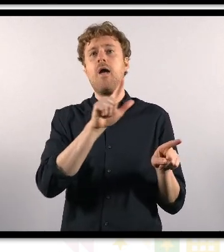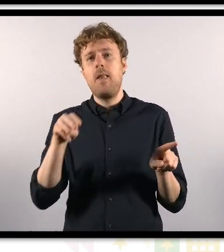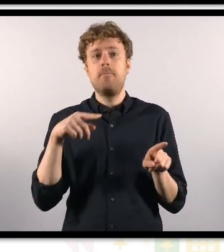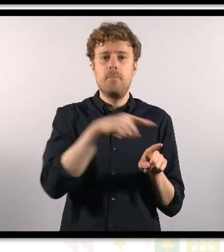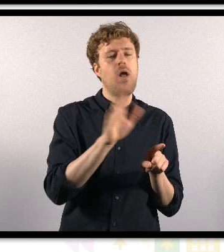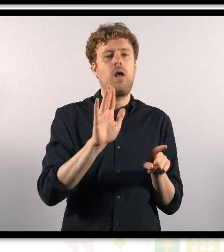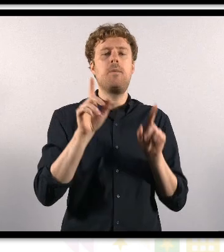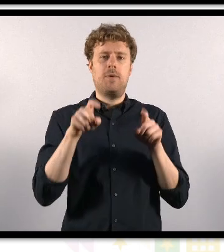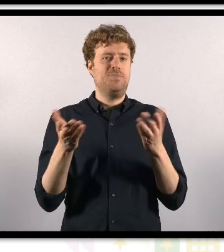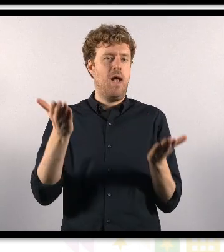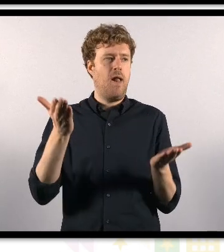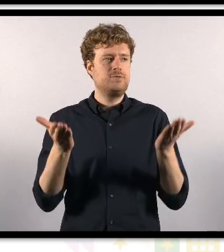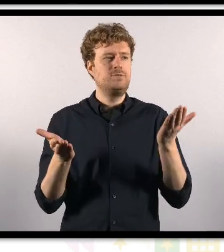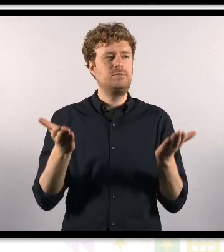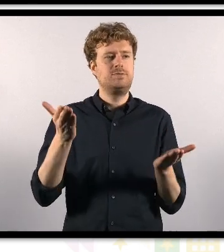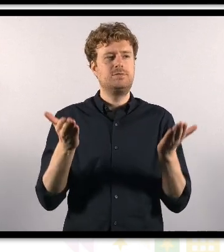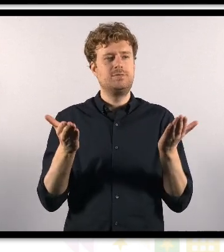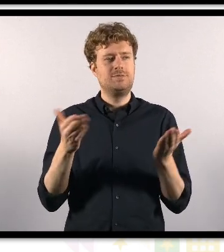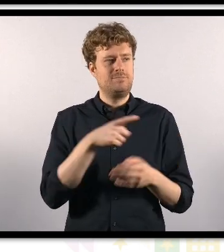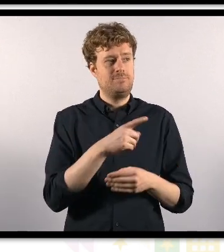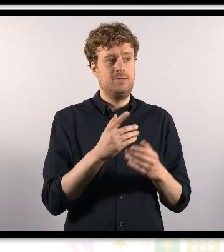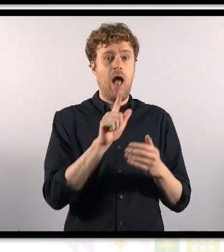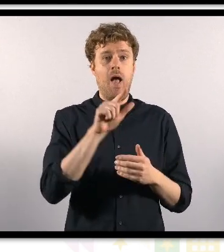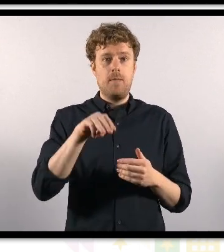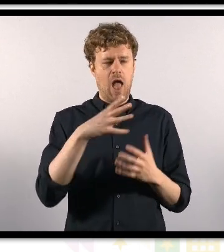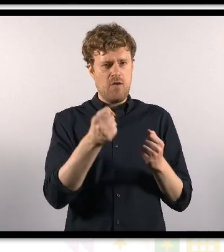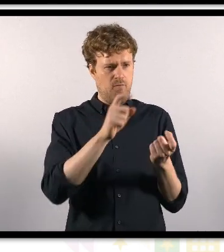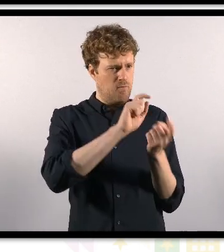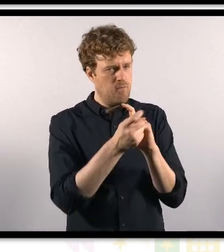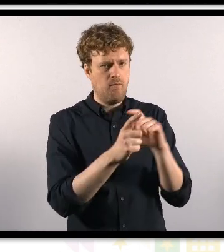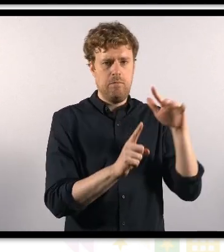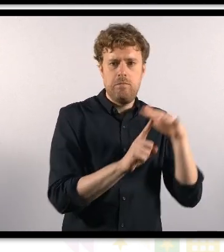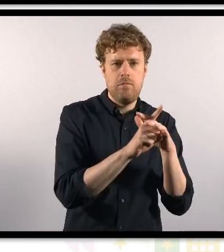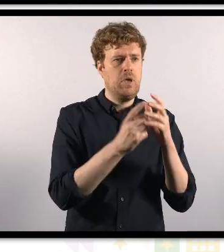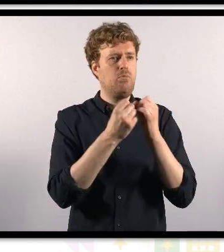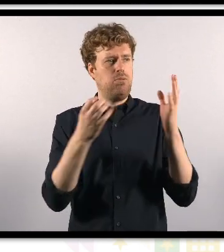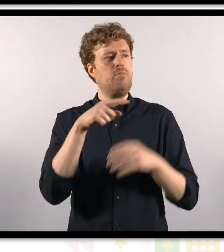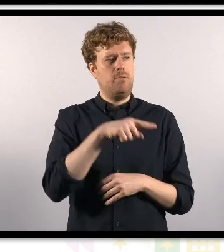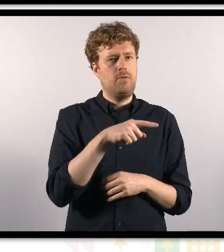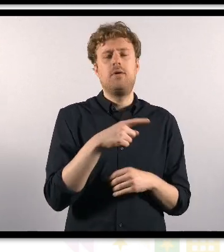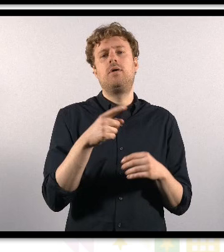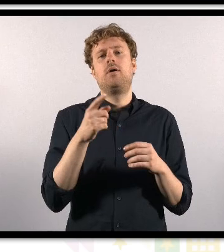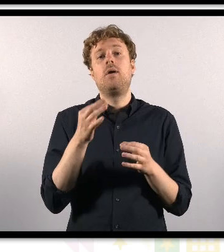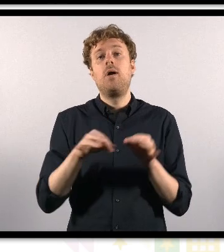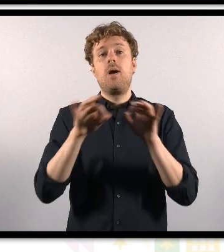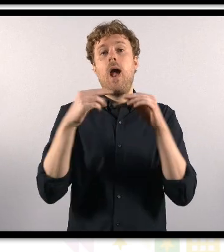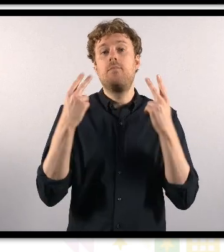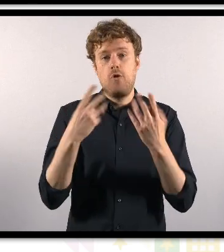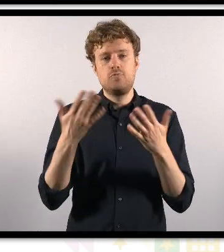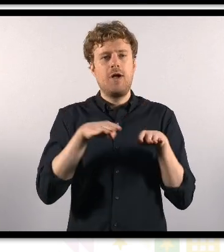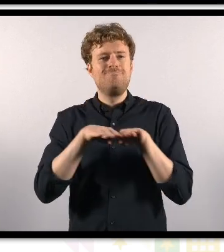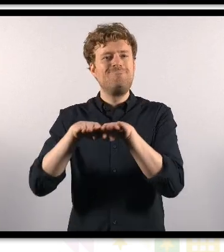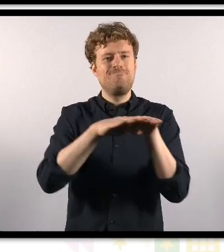telemetry with people following the schema, because that will help us make a lot of assumptions. And we need the same on the query